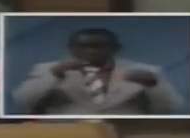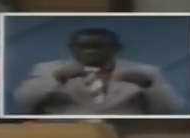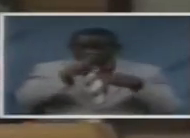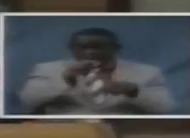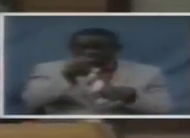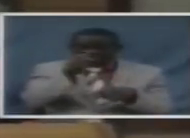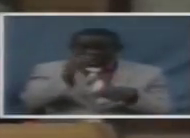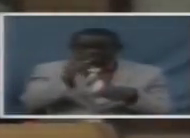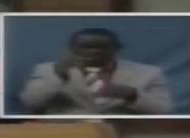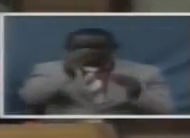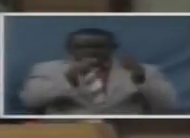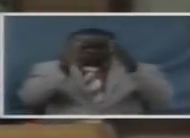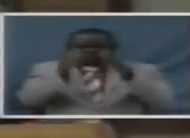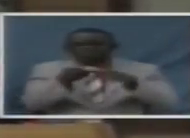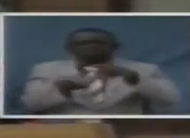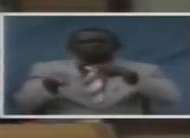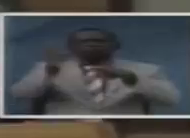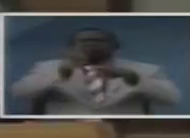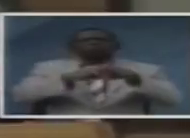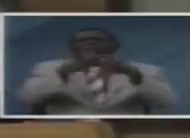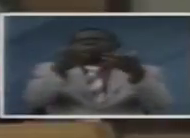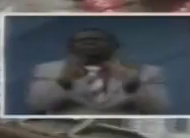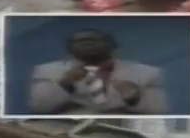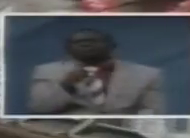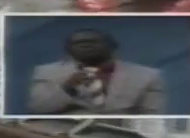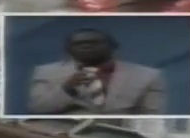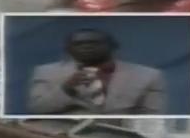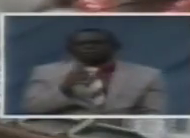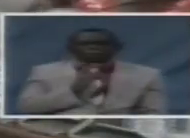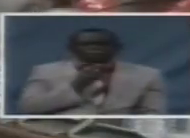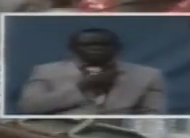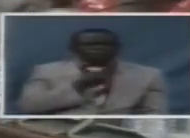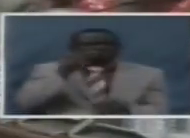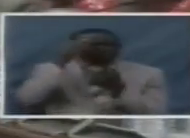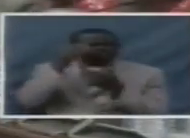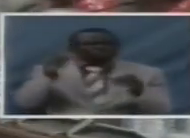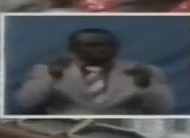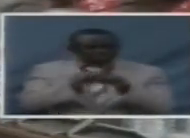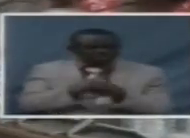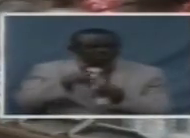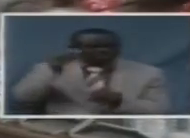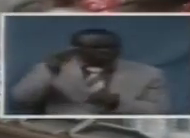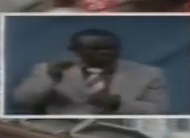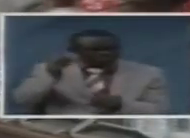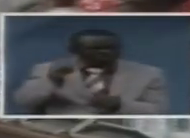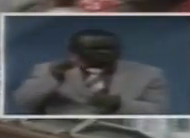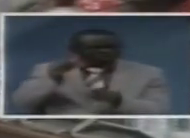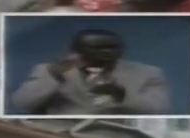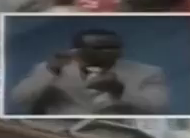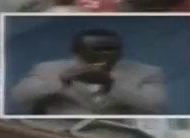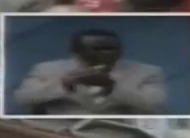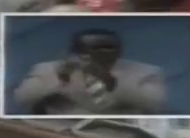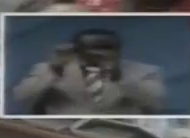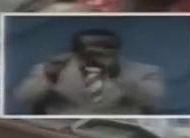of 2017. We anticipate similar trends at Ndola and Lusaka once